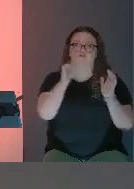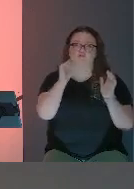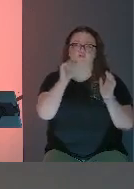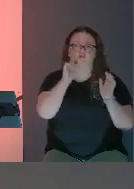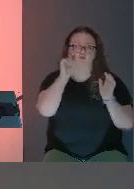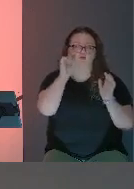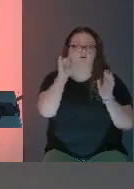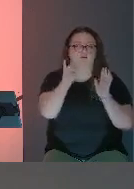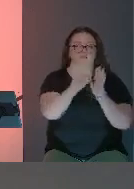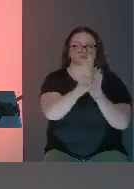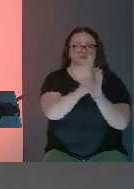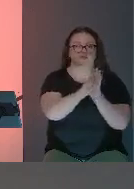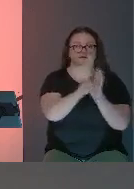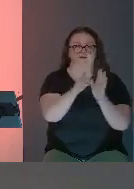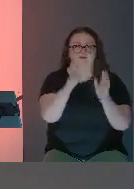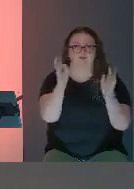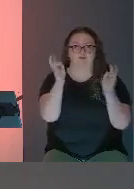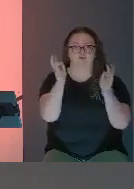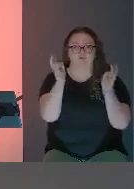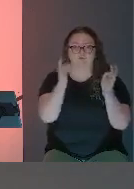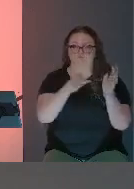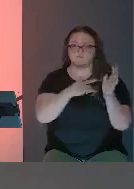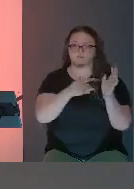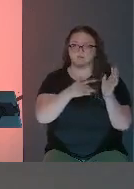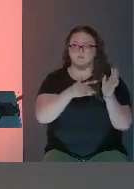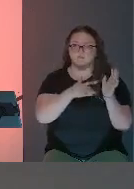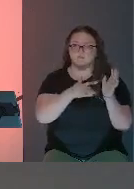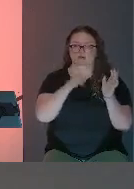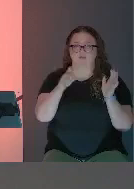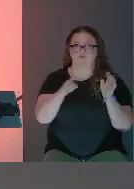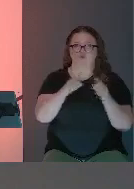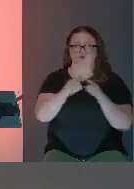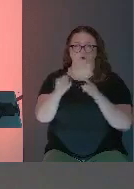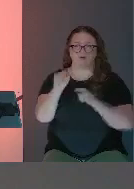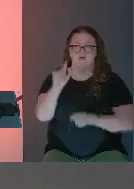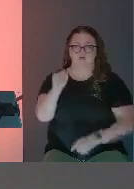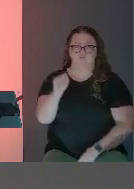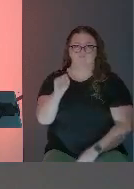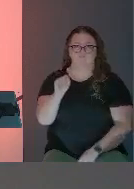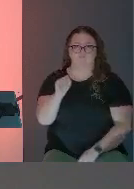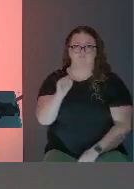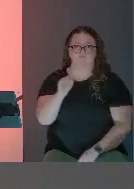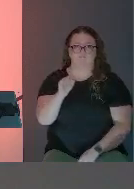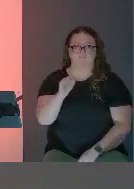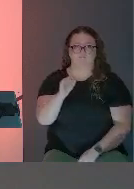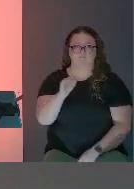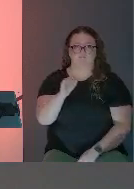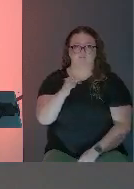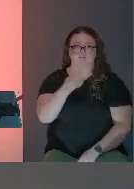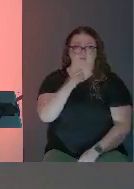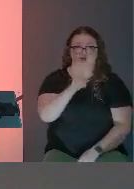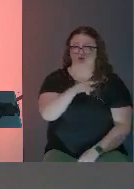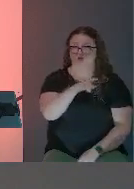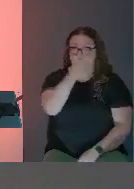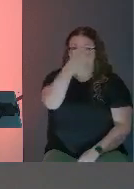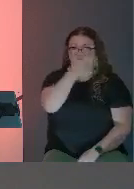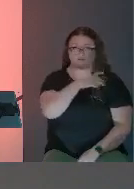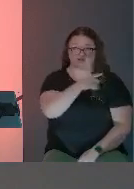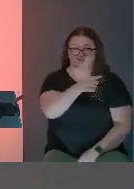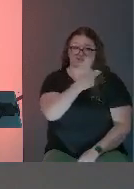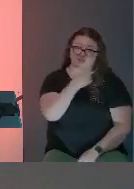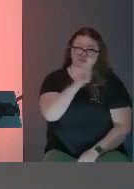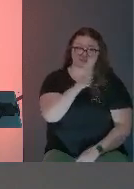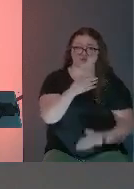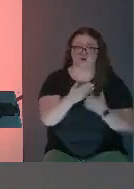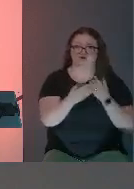issues felt compelled to call me out, and he did, and hey, that's all right. And he was concerned that I was being